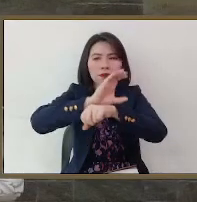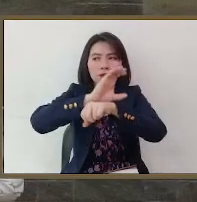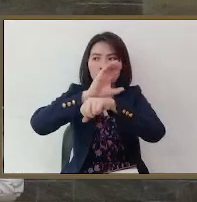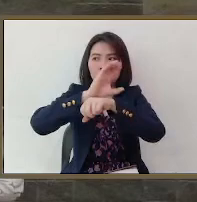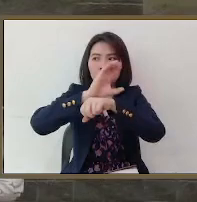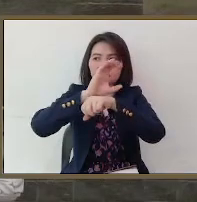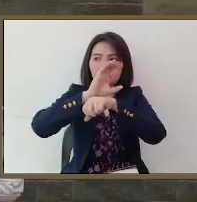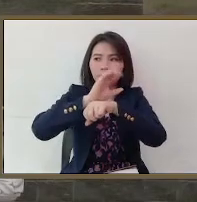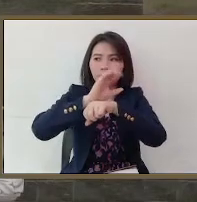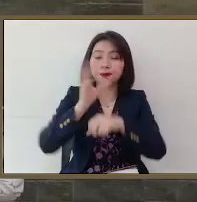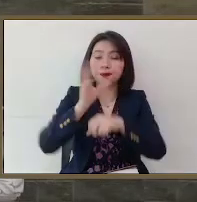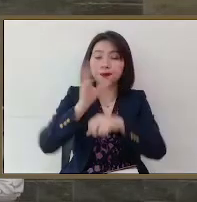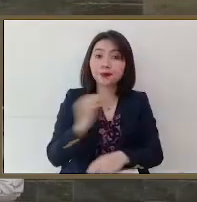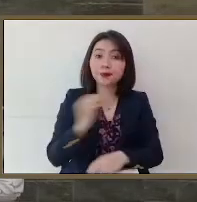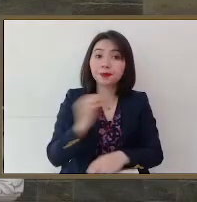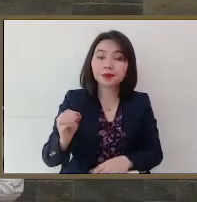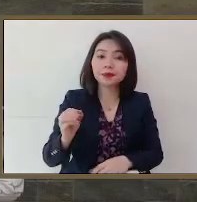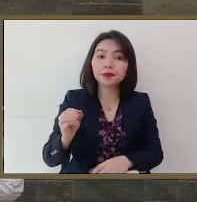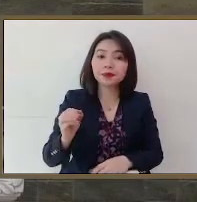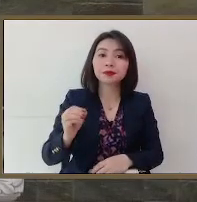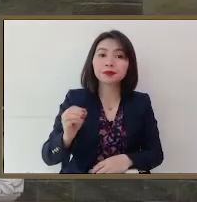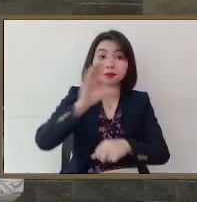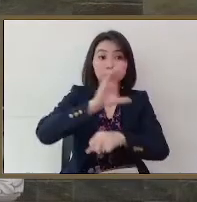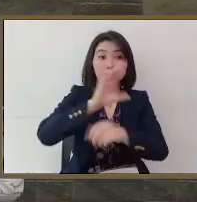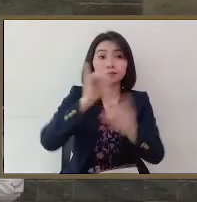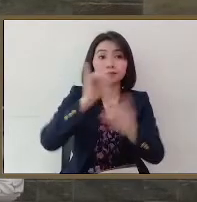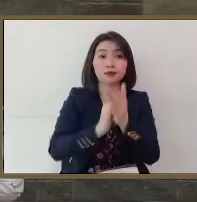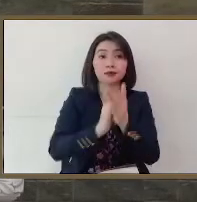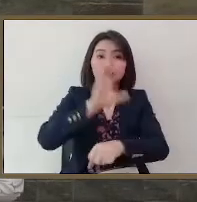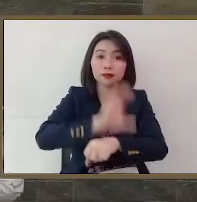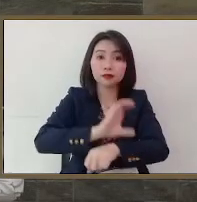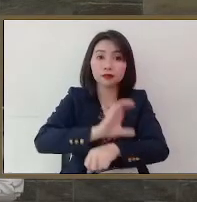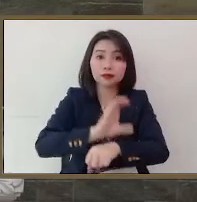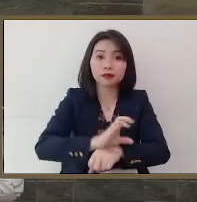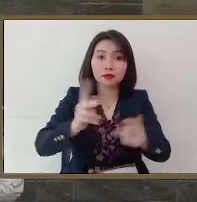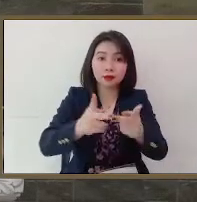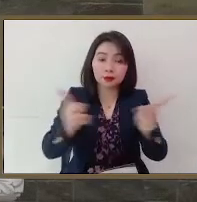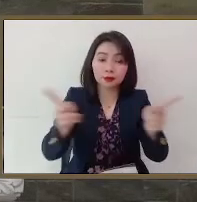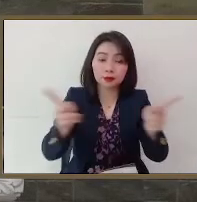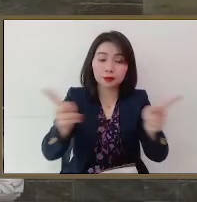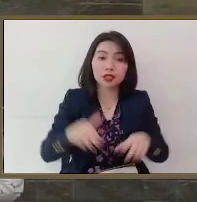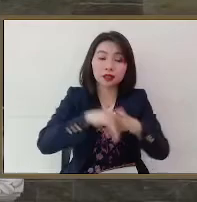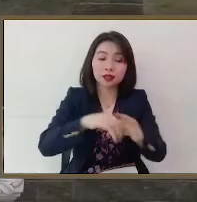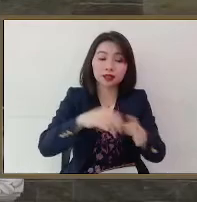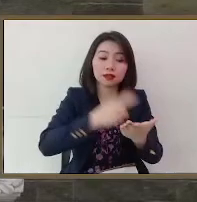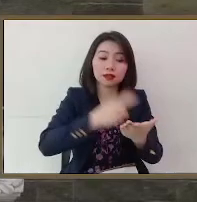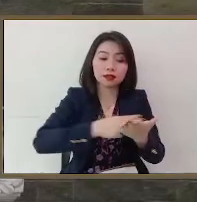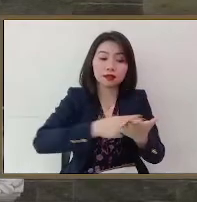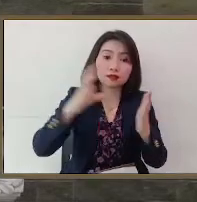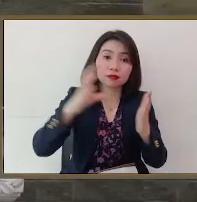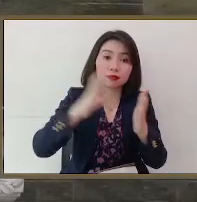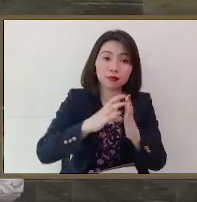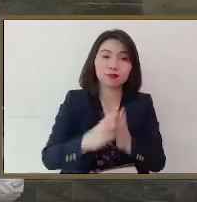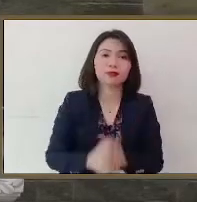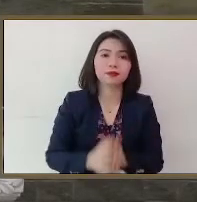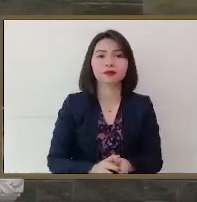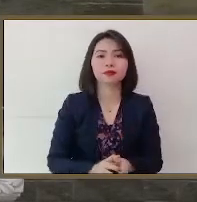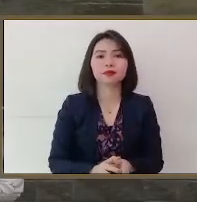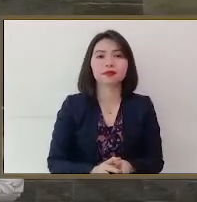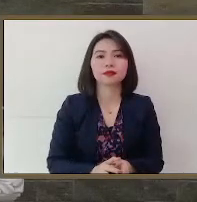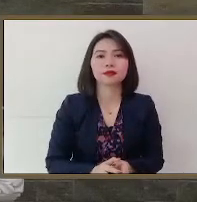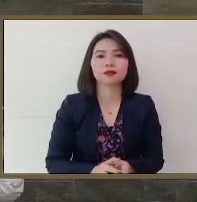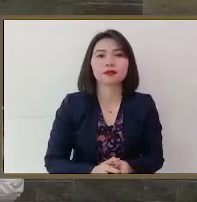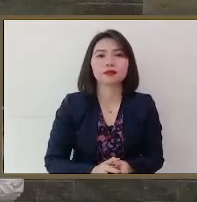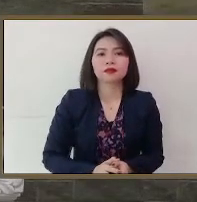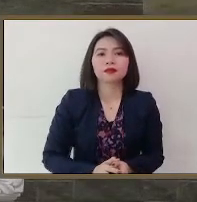and the temple was situated in the holy city. Imagine that. Holy